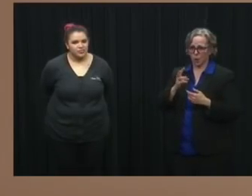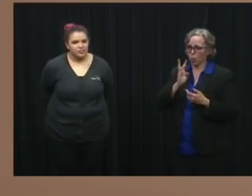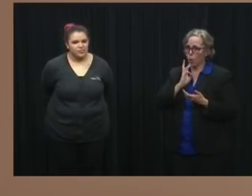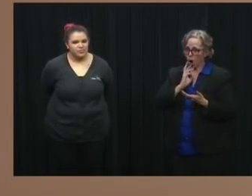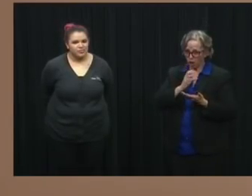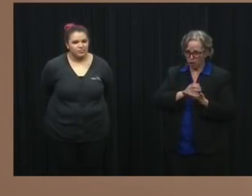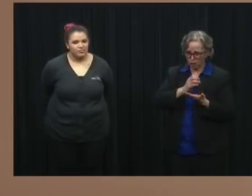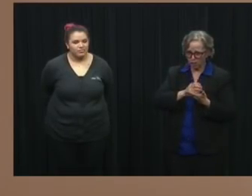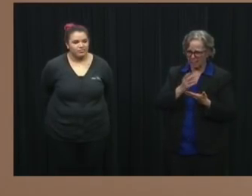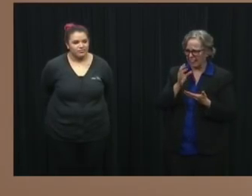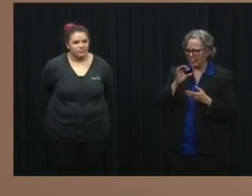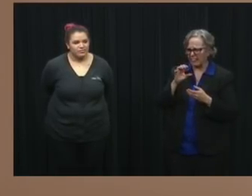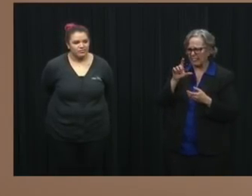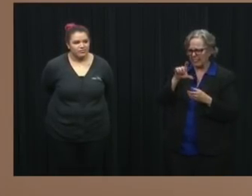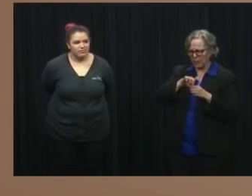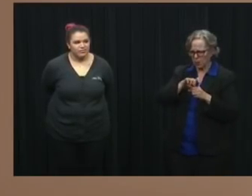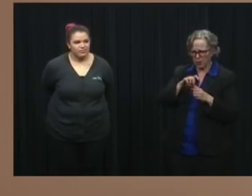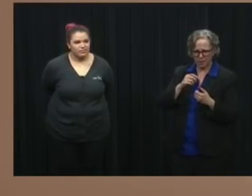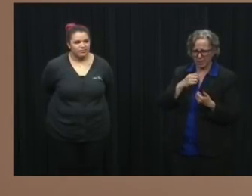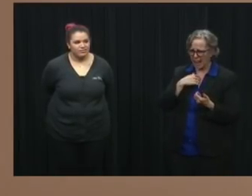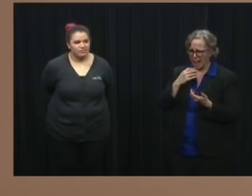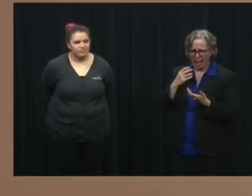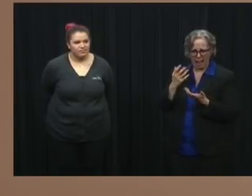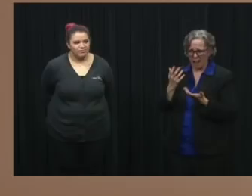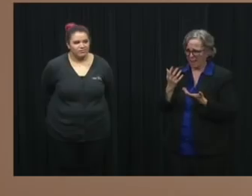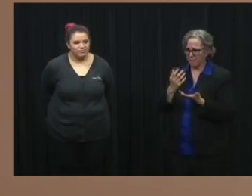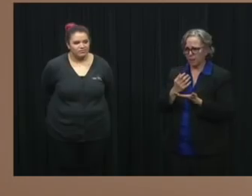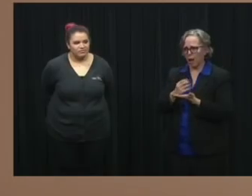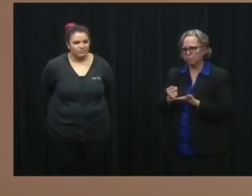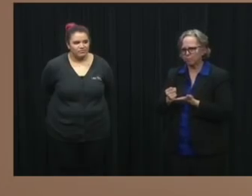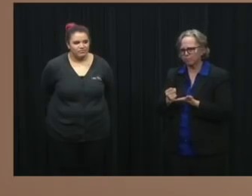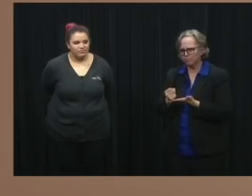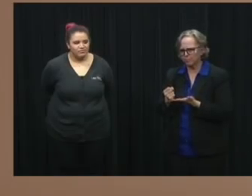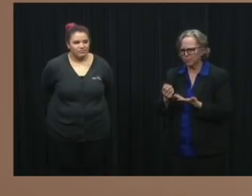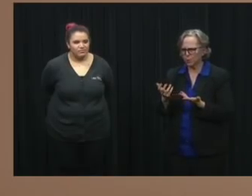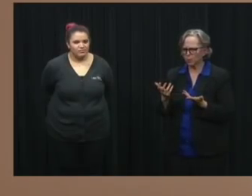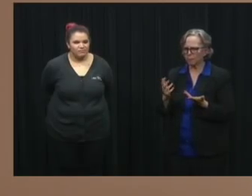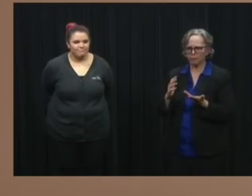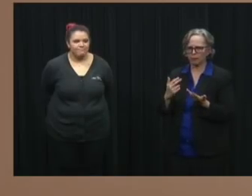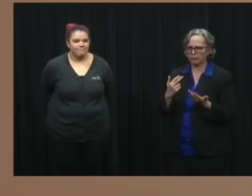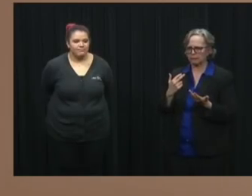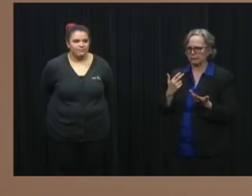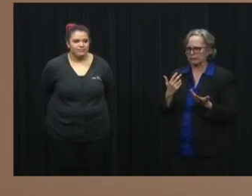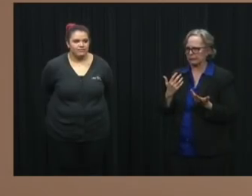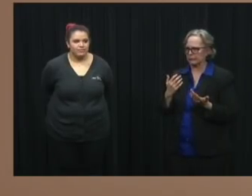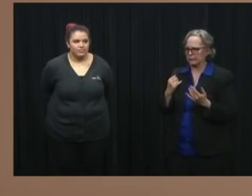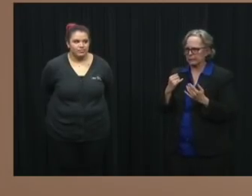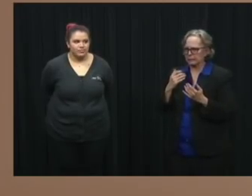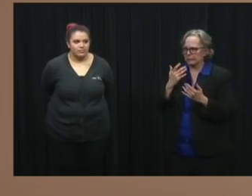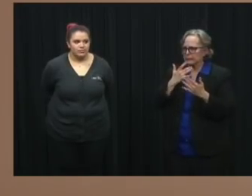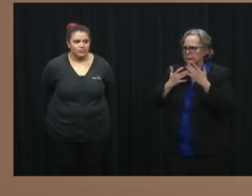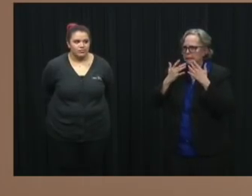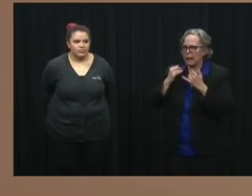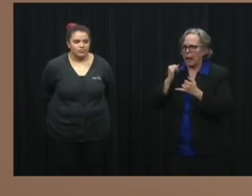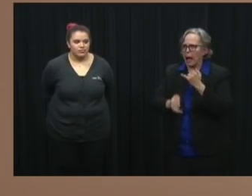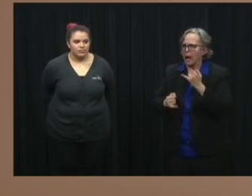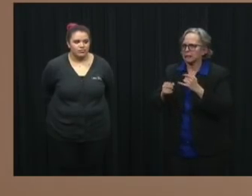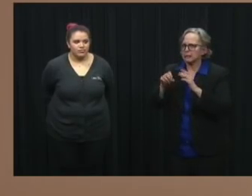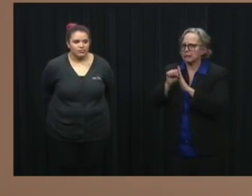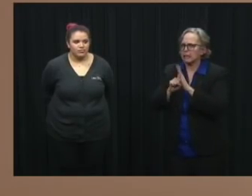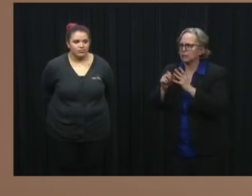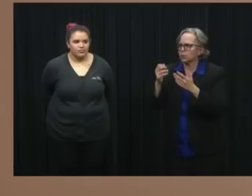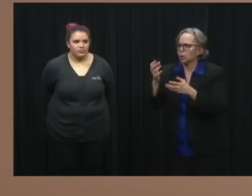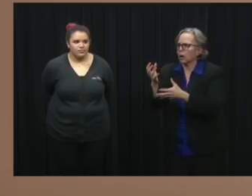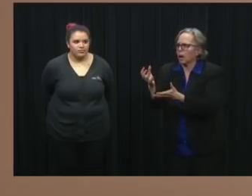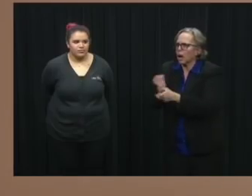we didn't have in the beginning and made us the second to last state to be able to get testing due to 2 failed reagents. We